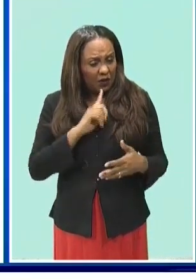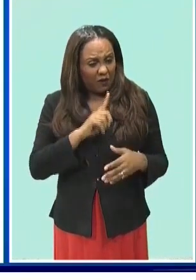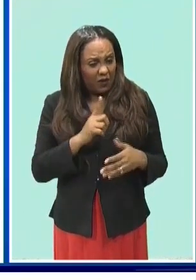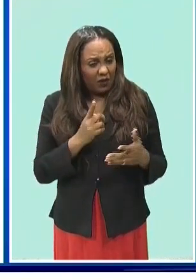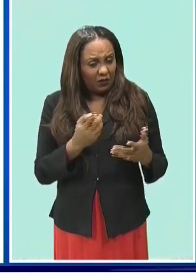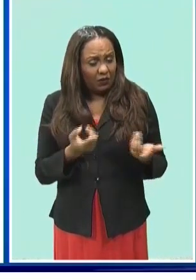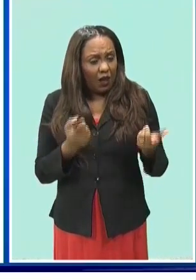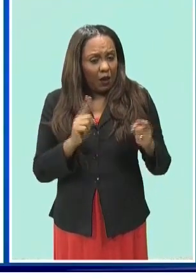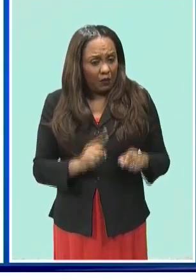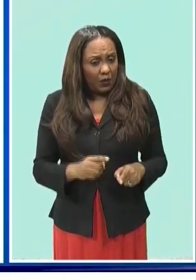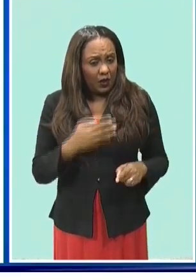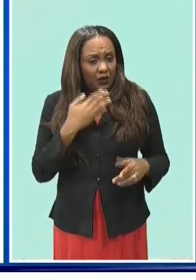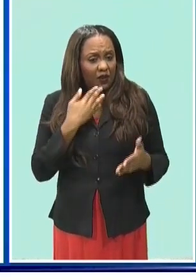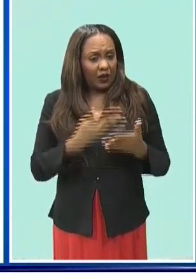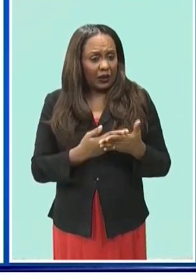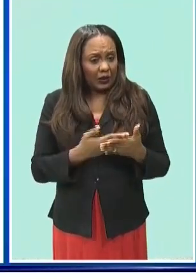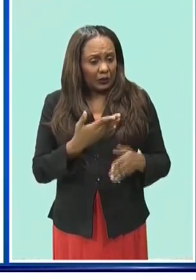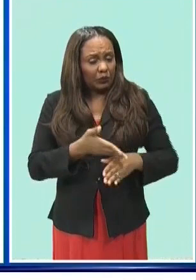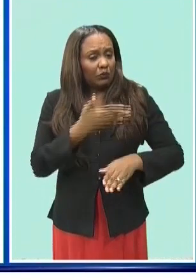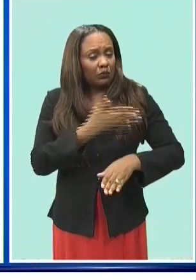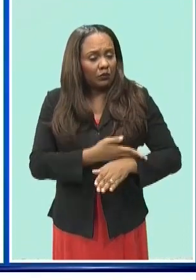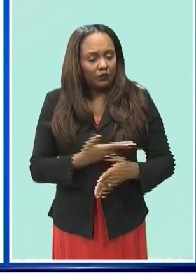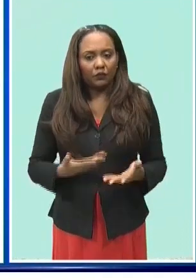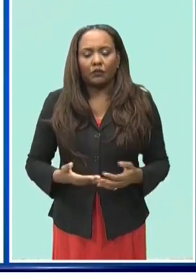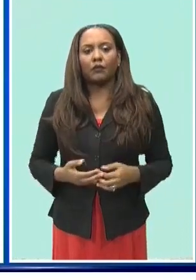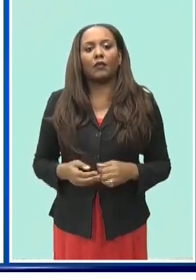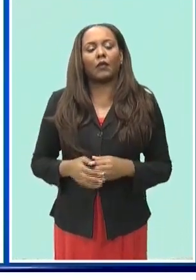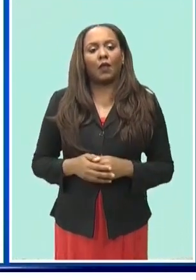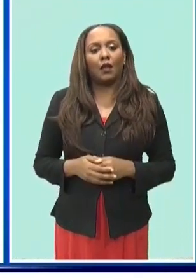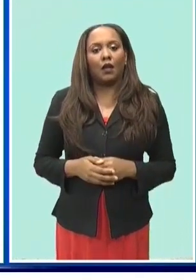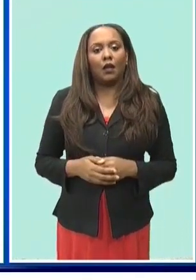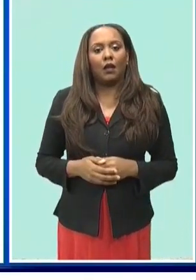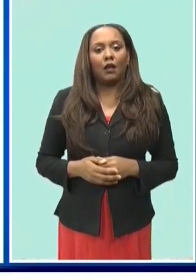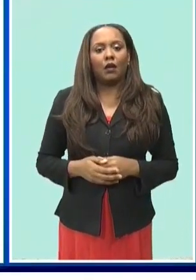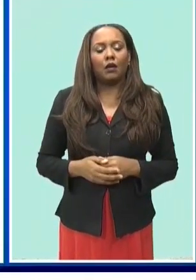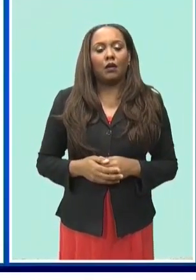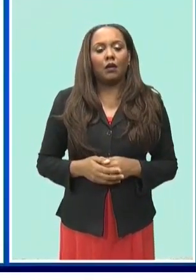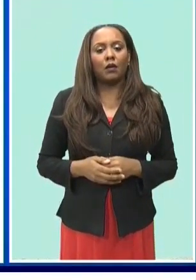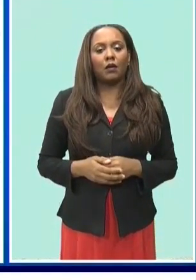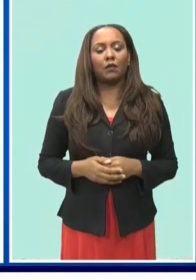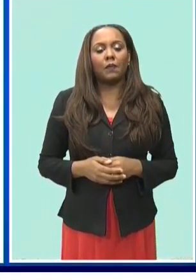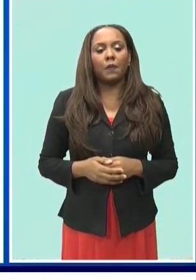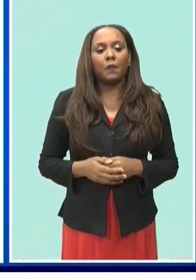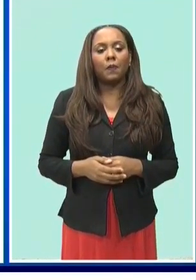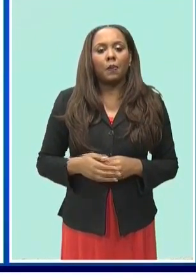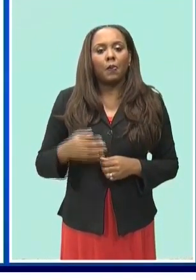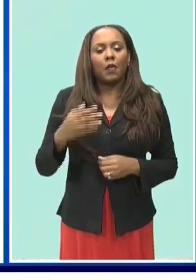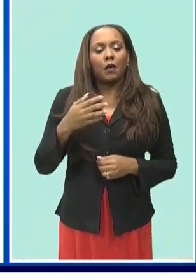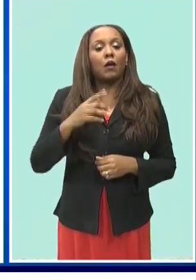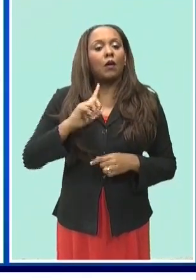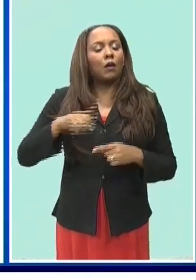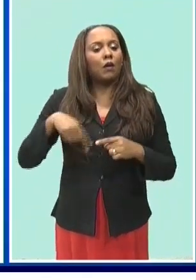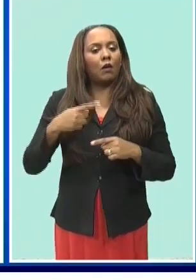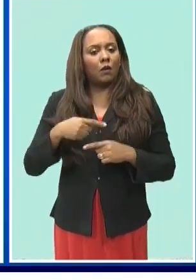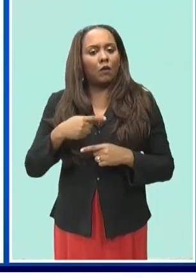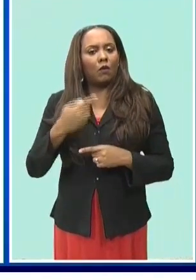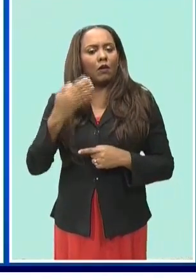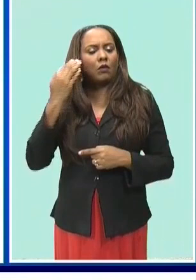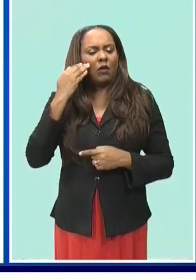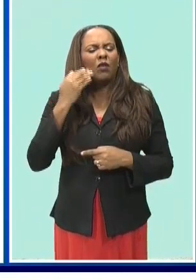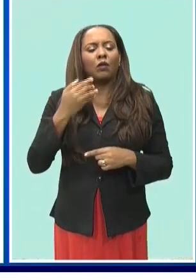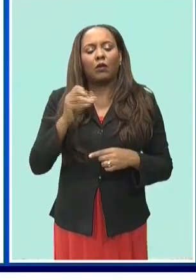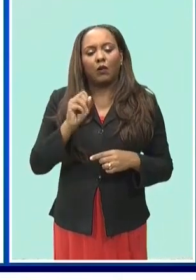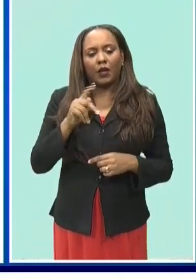what appeals to our senses in the most immediate form, will always appear to take precedence. So therefore, you have the